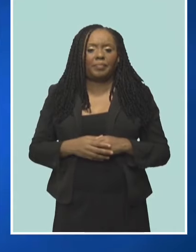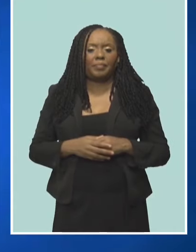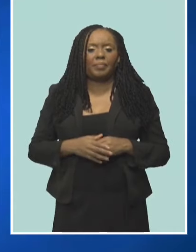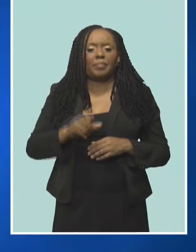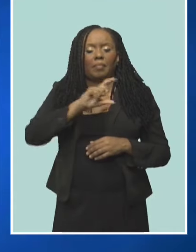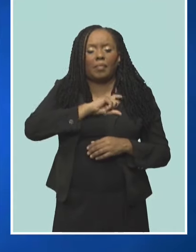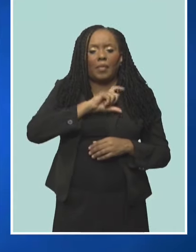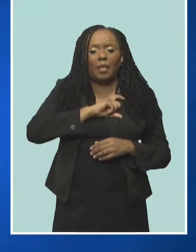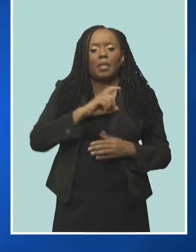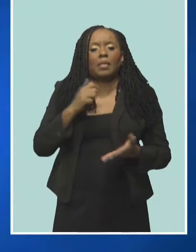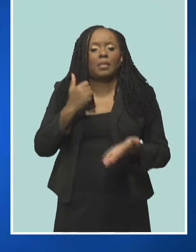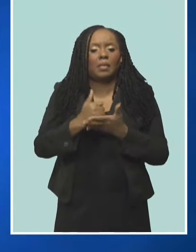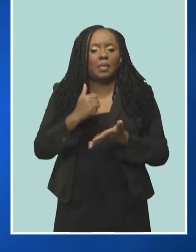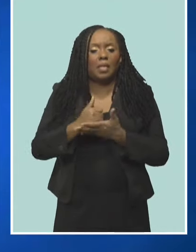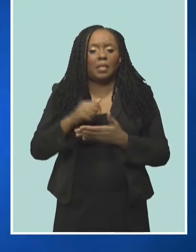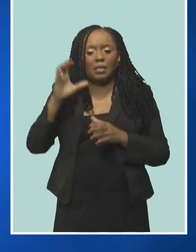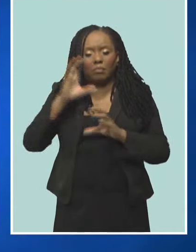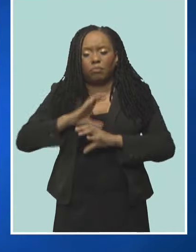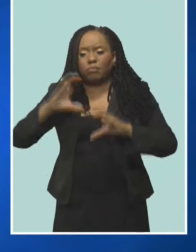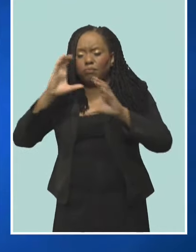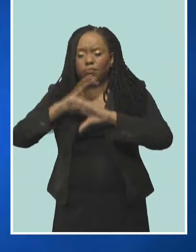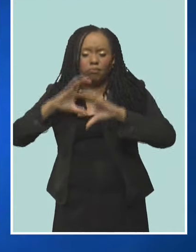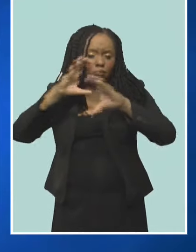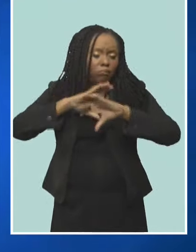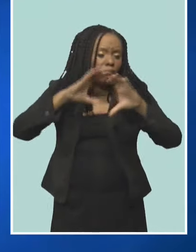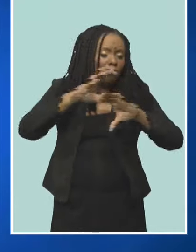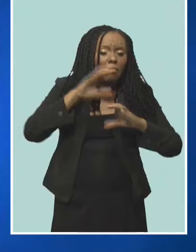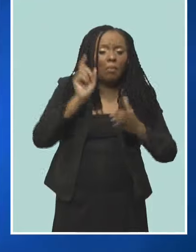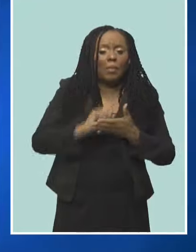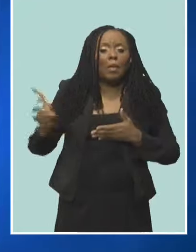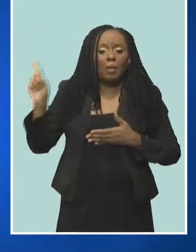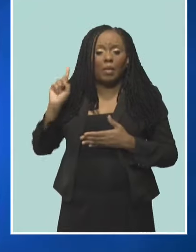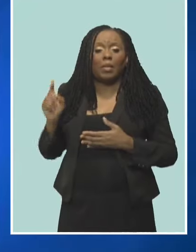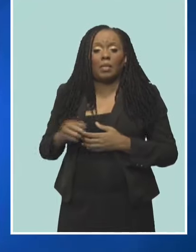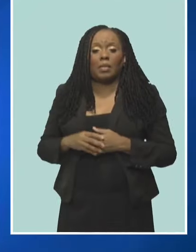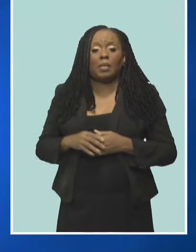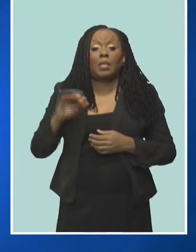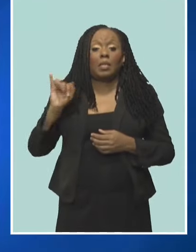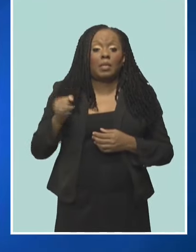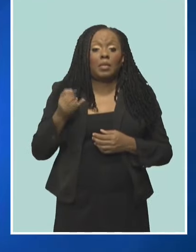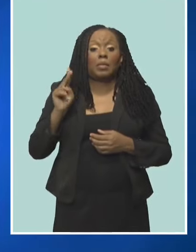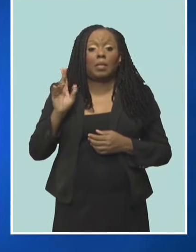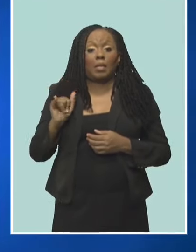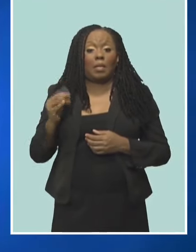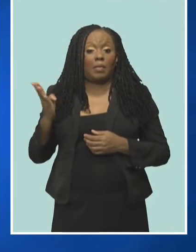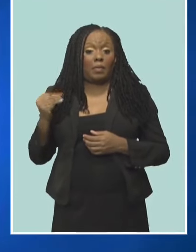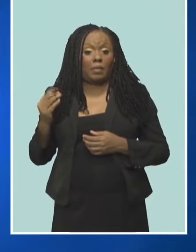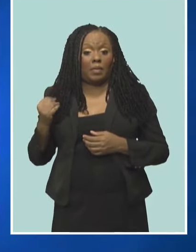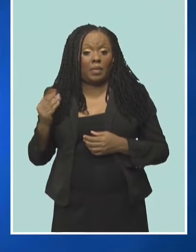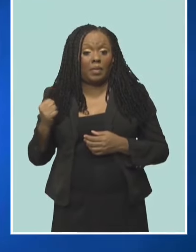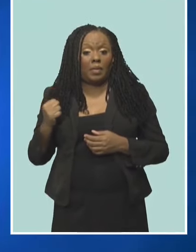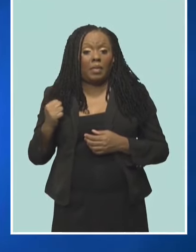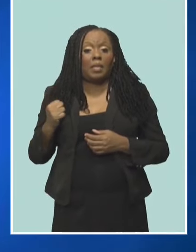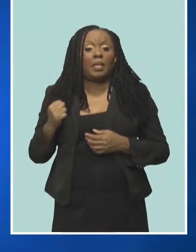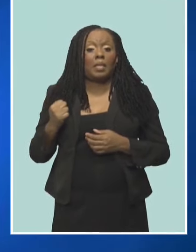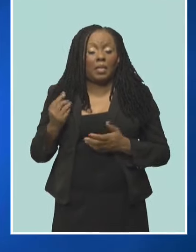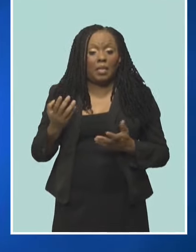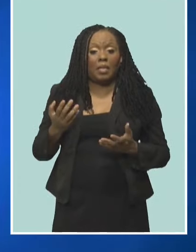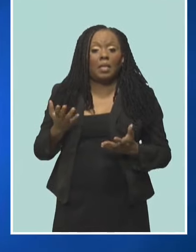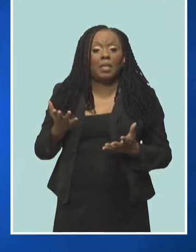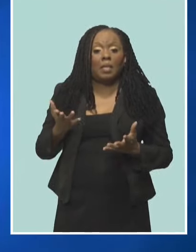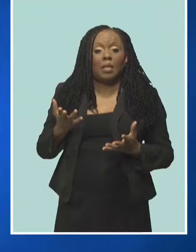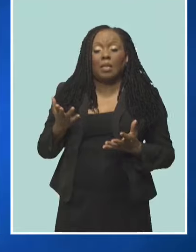Ms. Coward says law enforcement officials assisted with the search efforts last week. And on July 14th, CBC News covered a